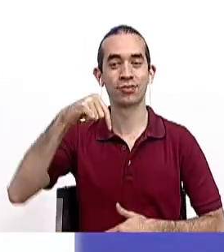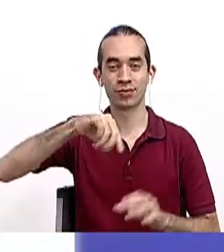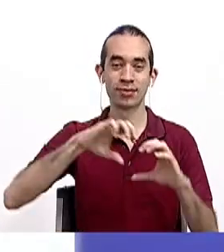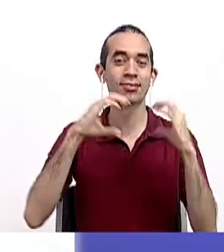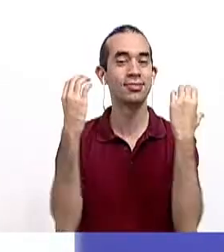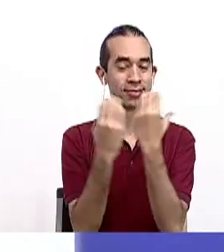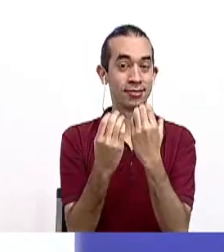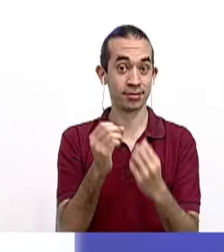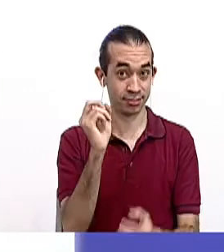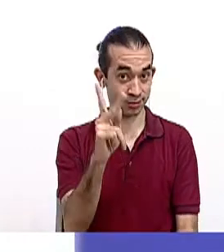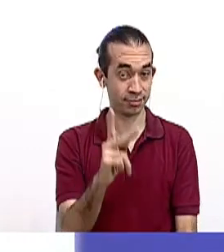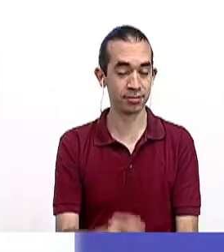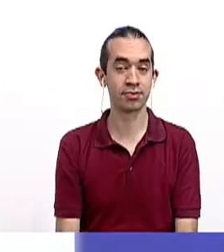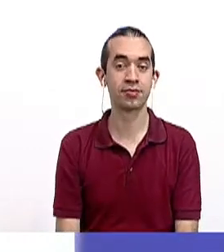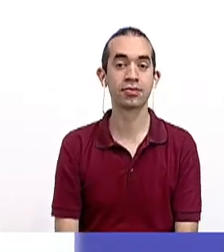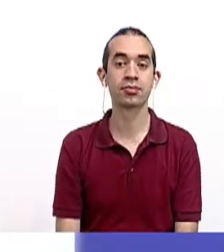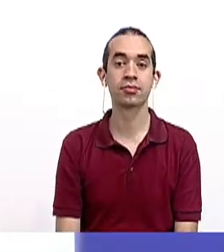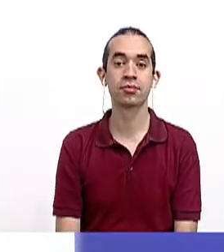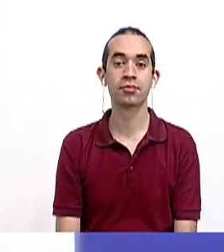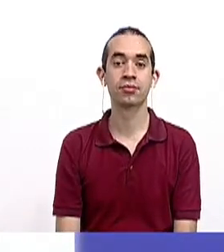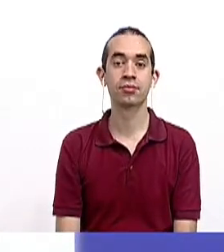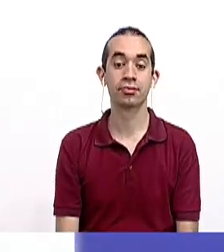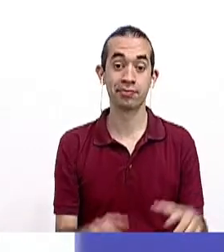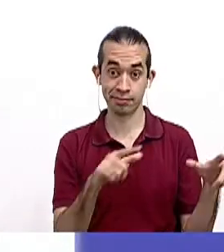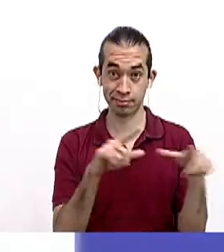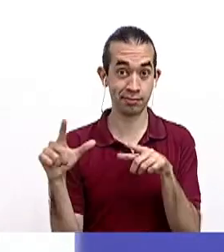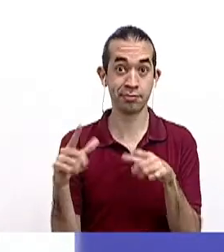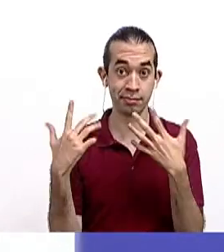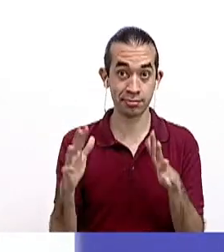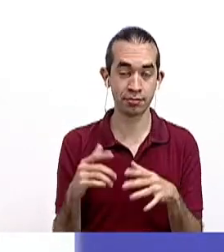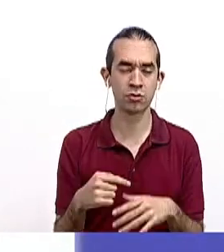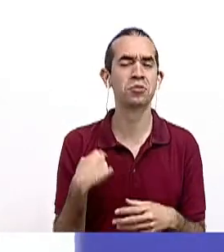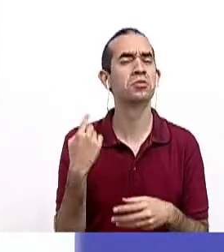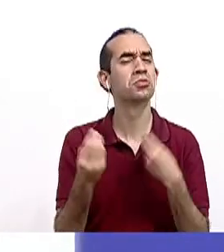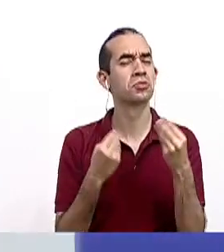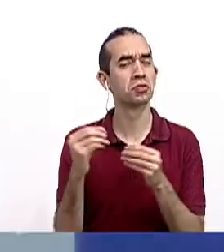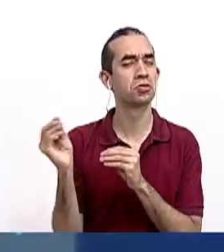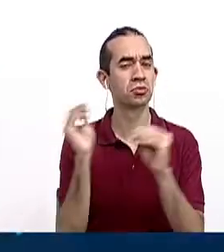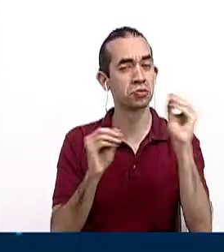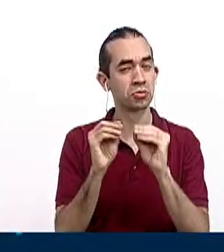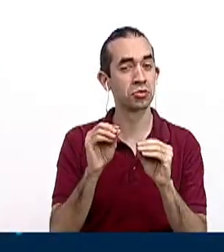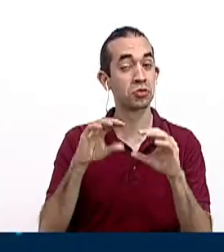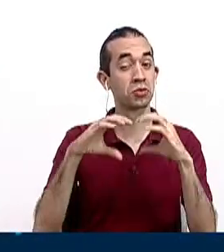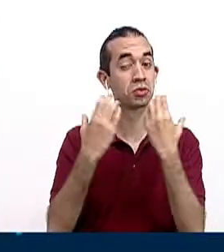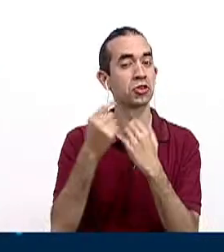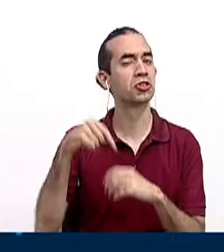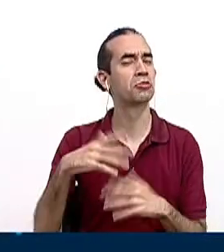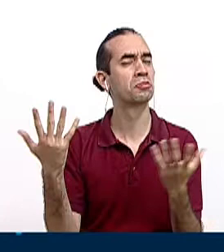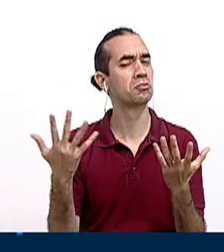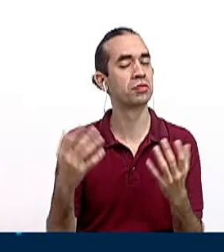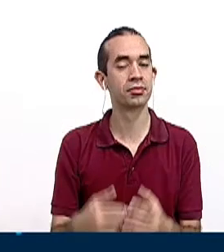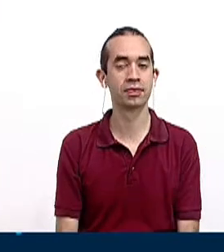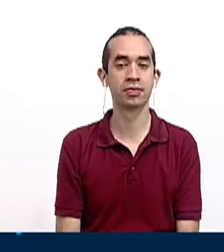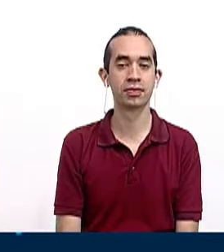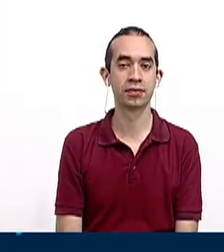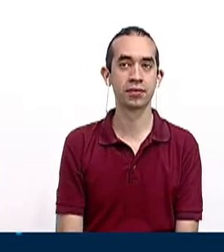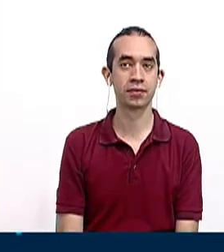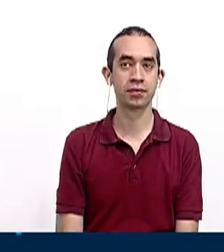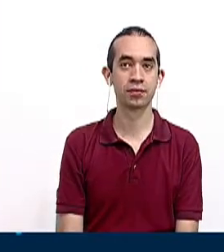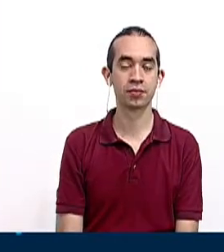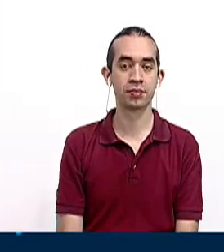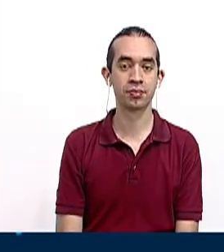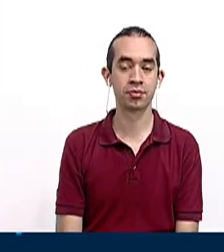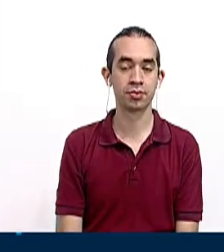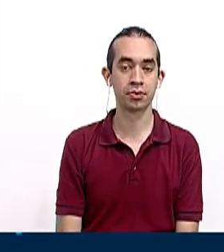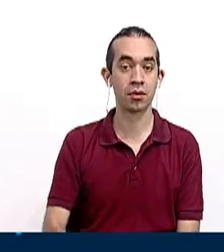class. Okay? Now that we're all set, let's see what I have prepared for you today. This is what we're going to be doing today. So in